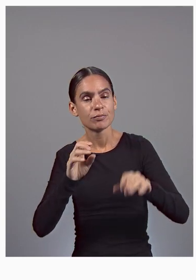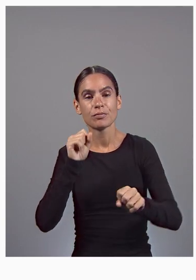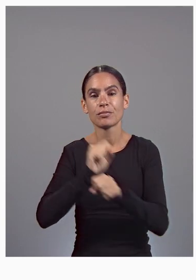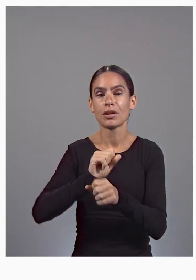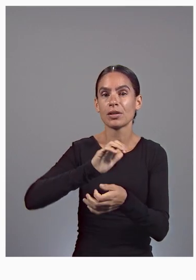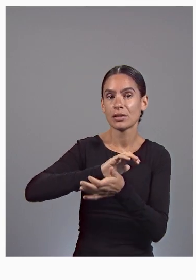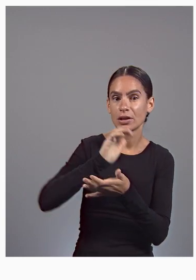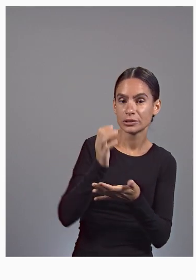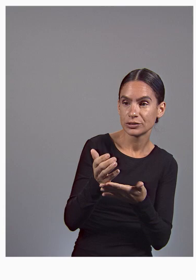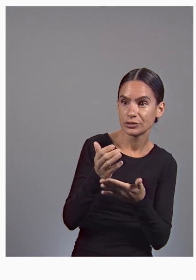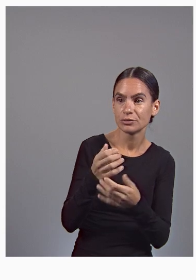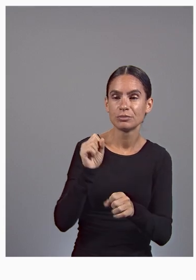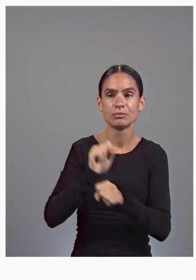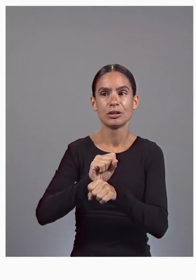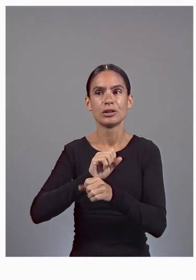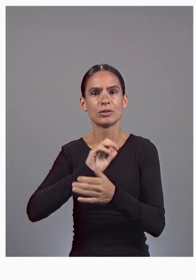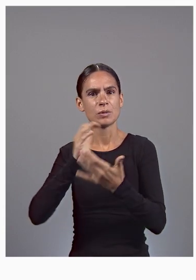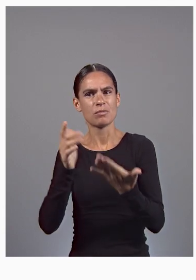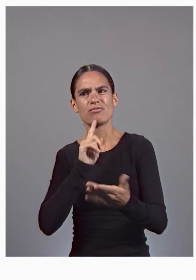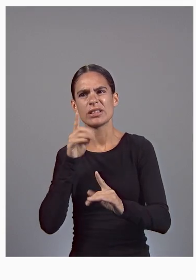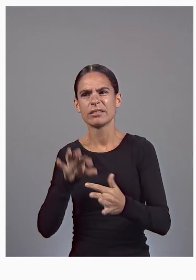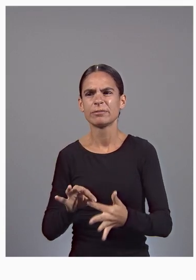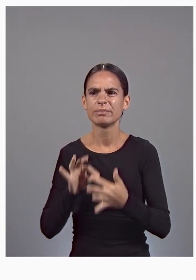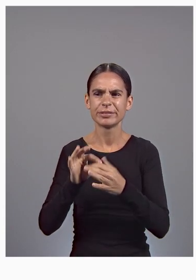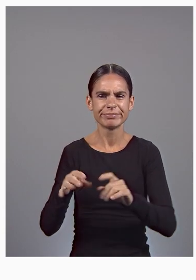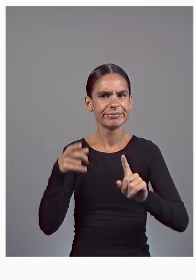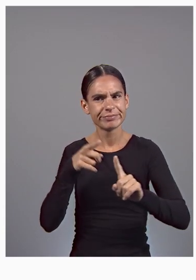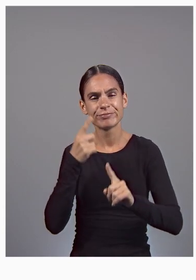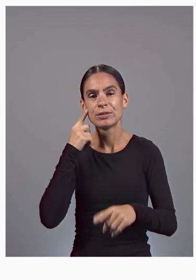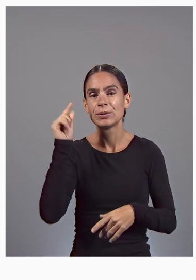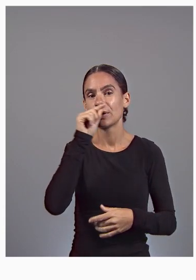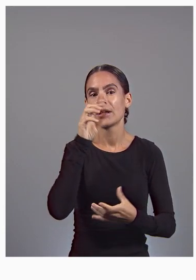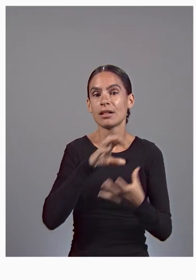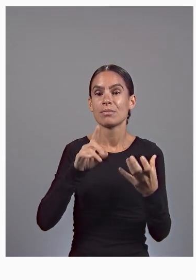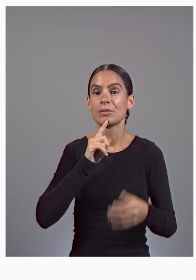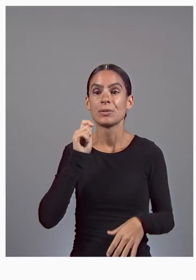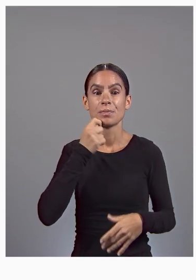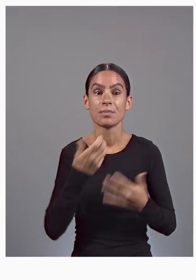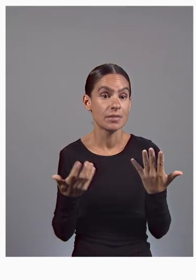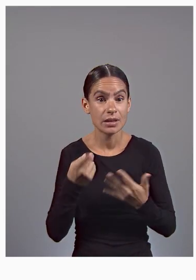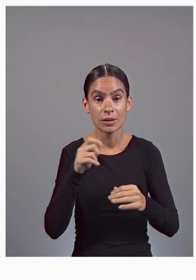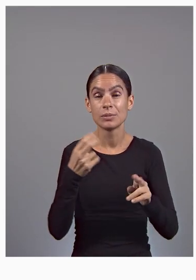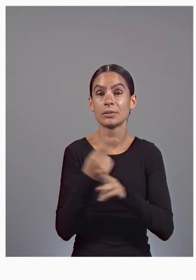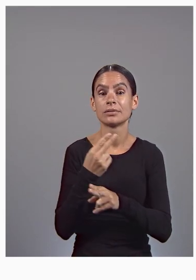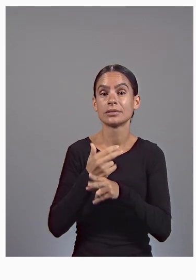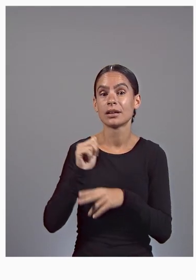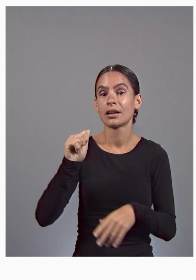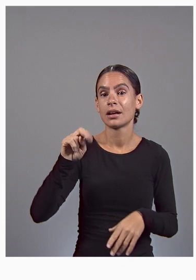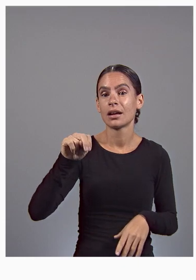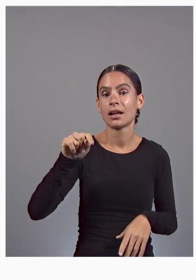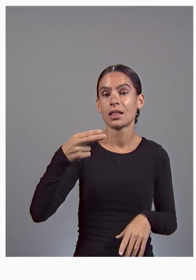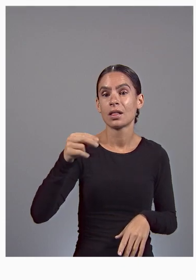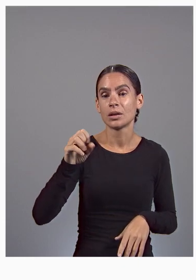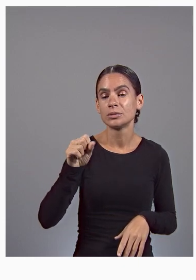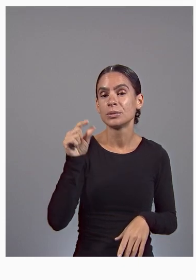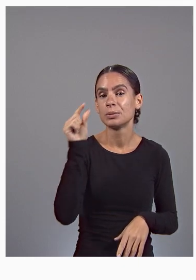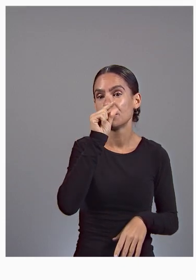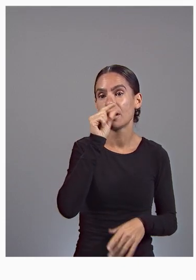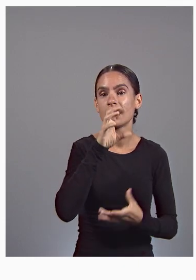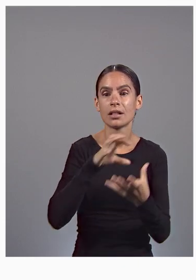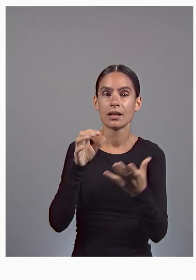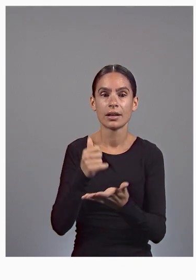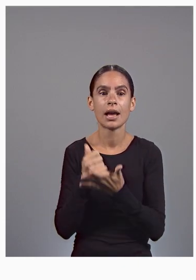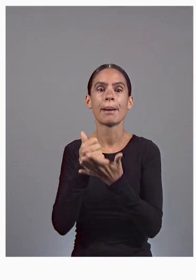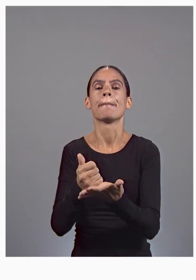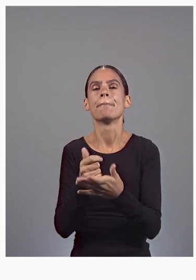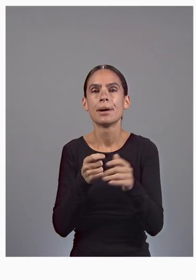Google Cloud. Now, what's really cool is you may also continue to use Anthos on Google Cloud to manage all of your fleets of GKE clusters in all